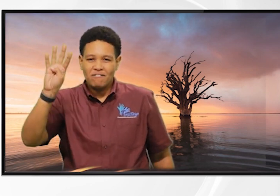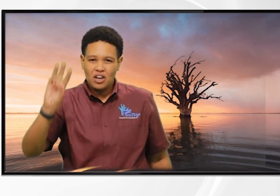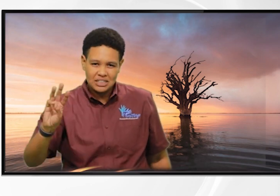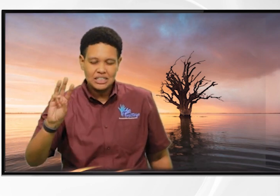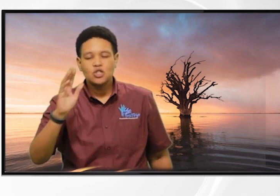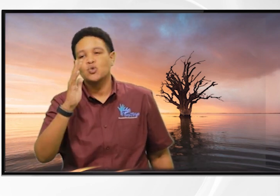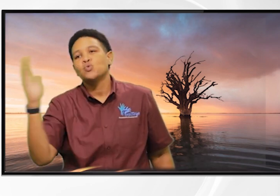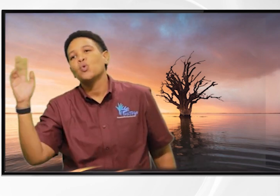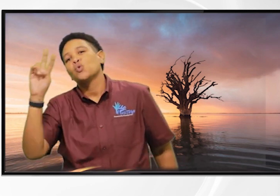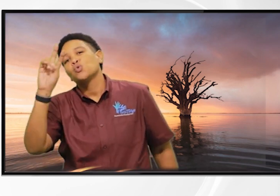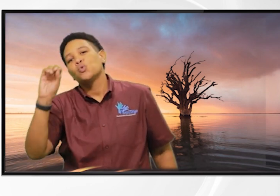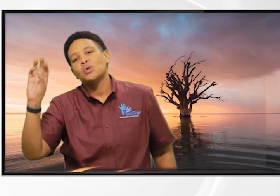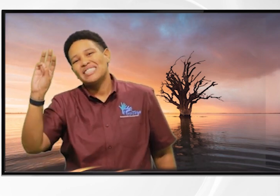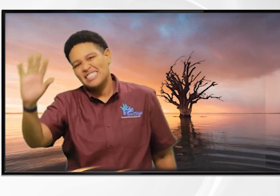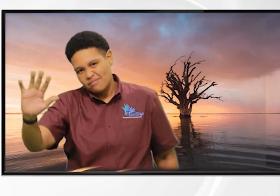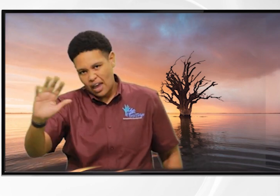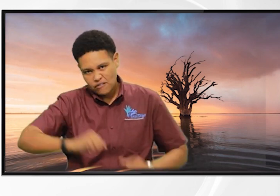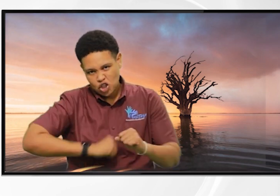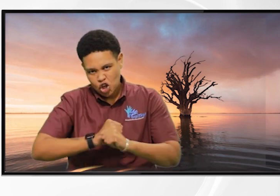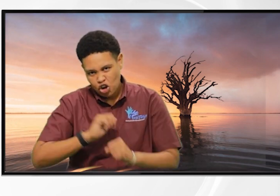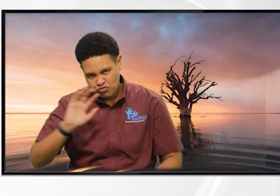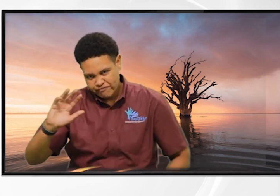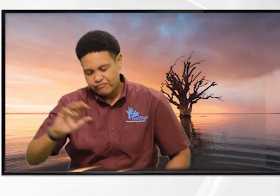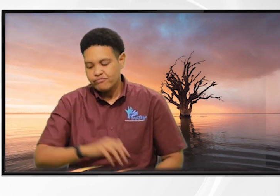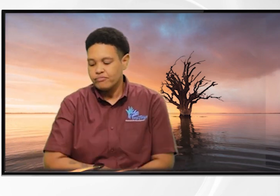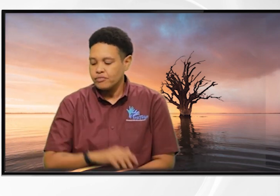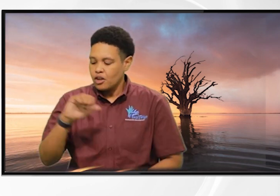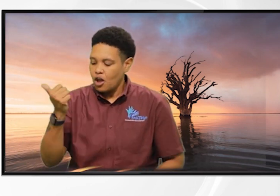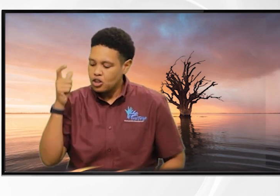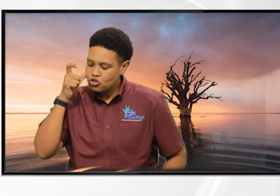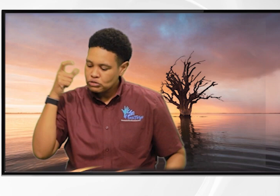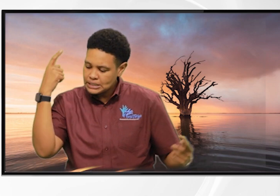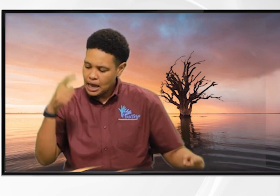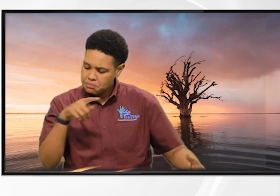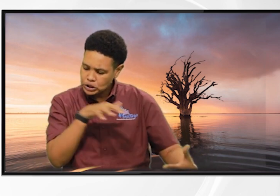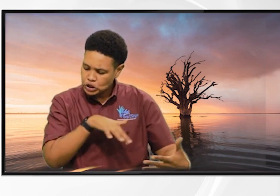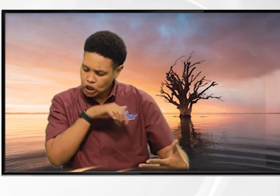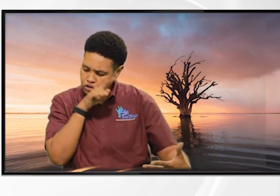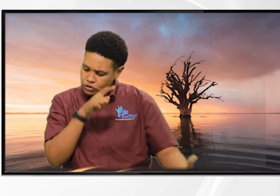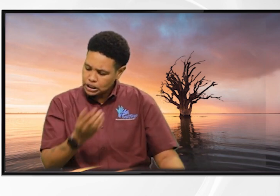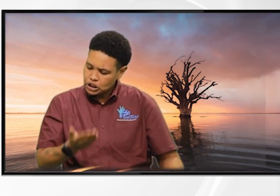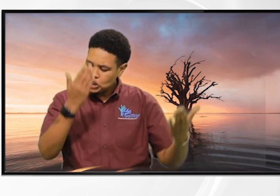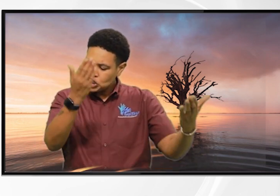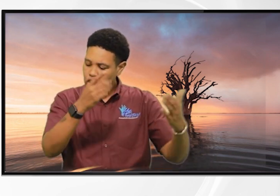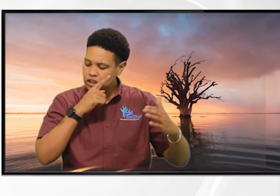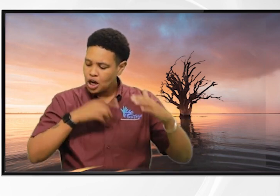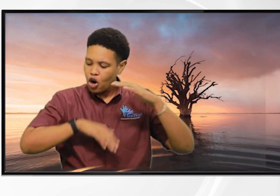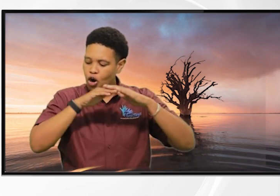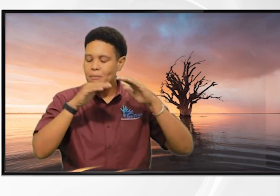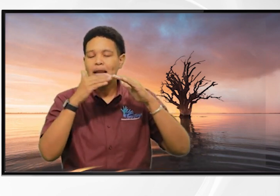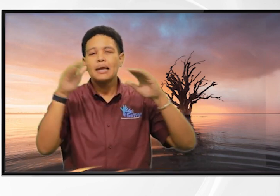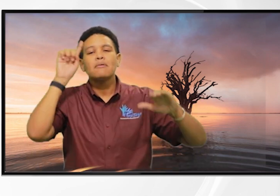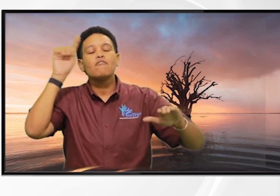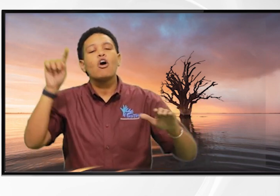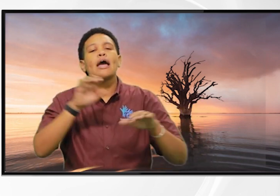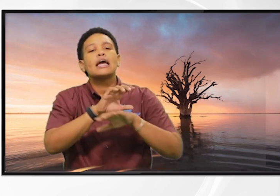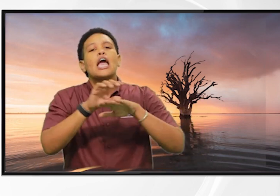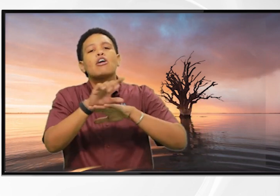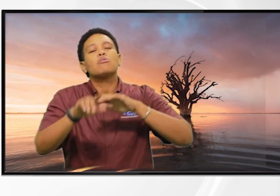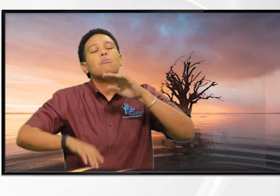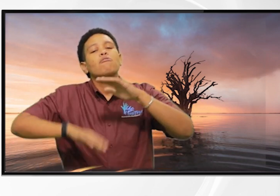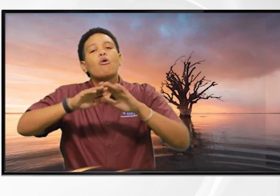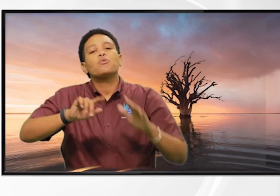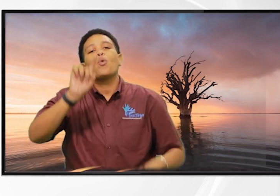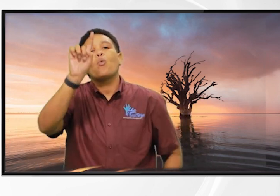to 2065. Other recent studies suggest an upper limit for the Caribbean of up